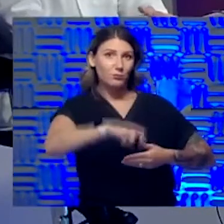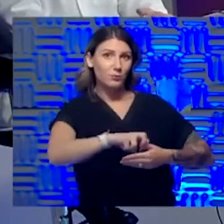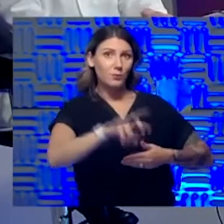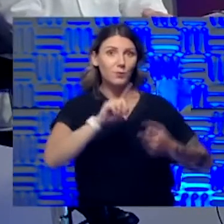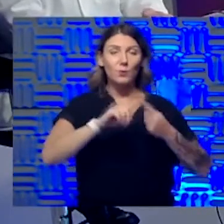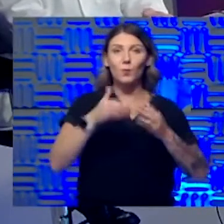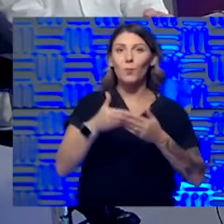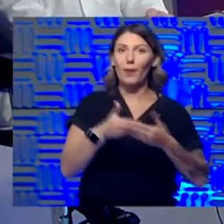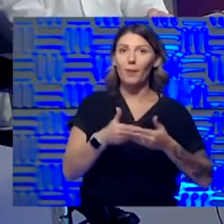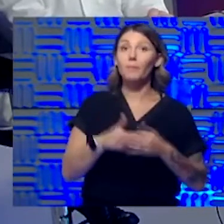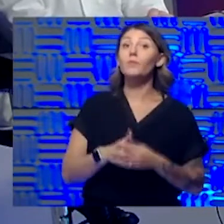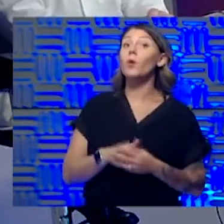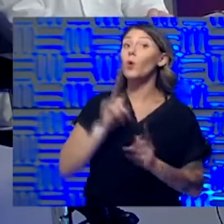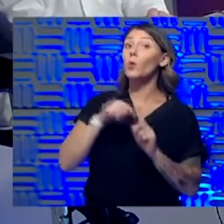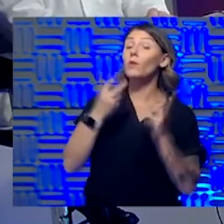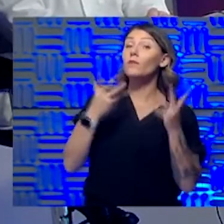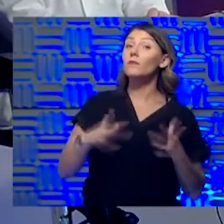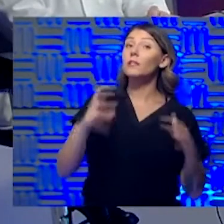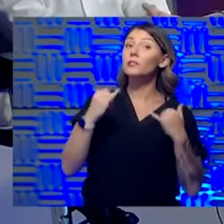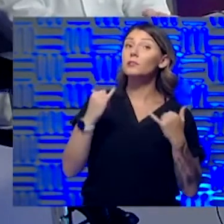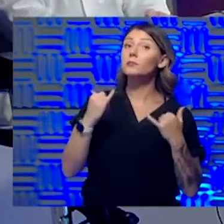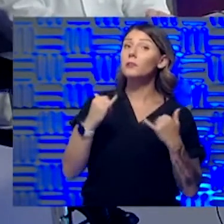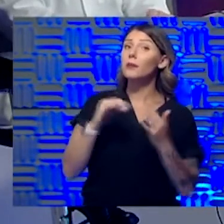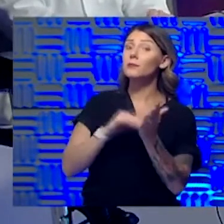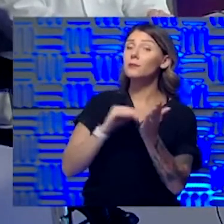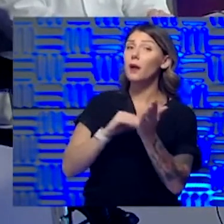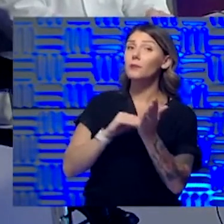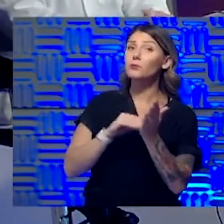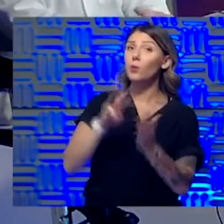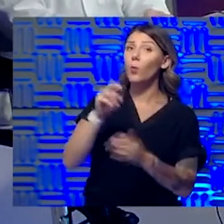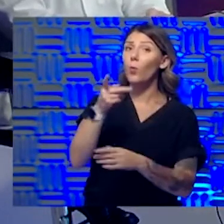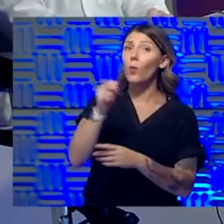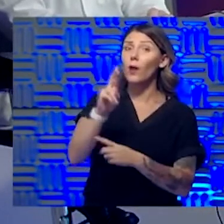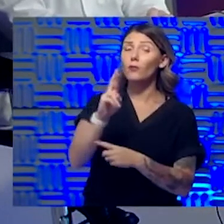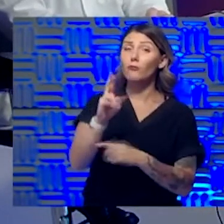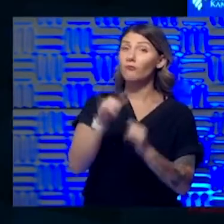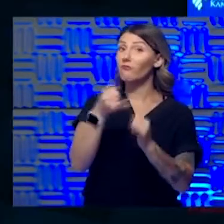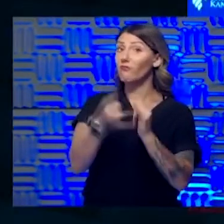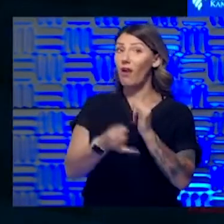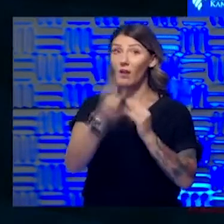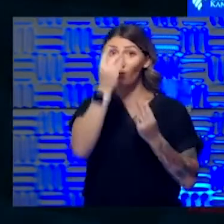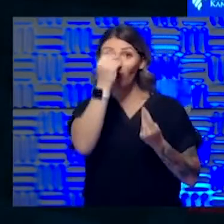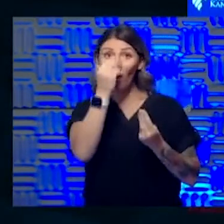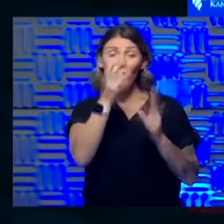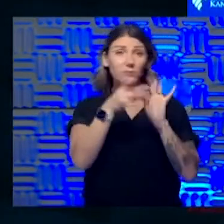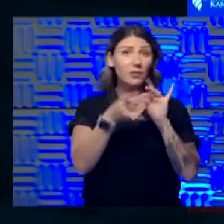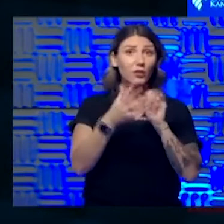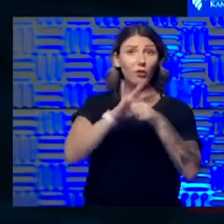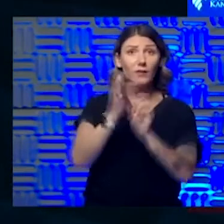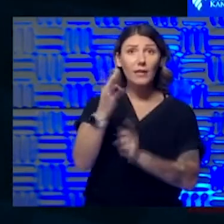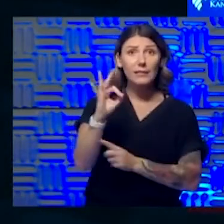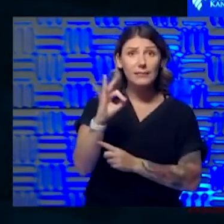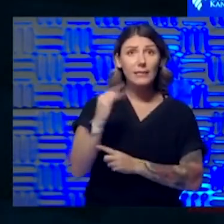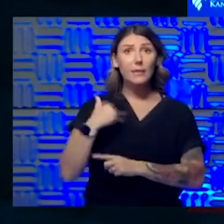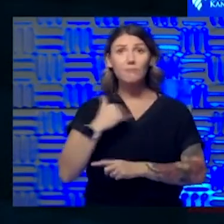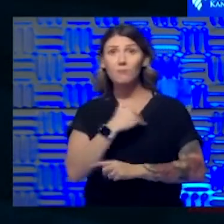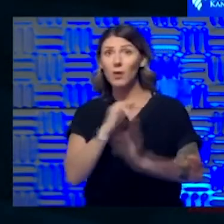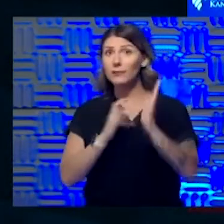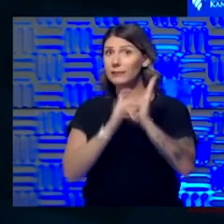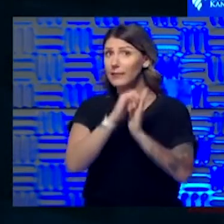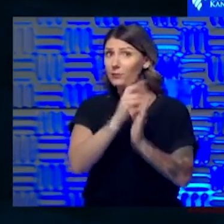up today, Dr. Wagner, any final thoughts about COVID-19, cancer, breast surgery in particular?